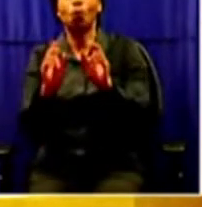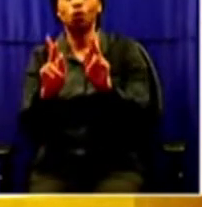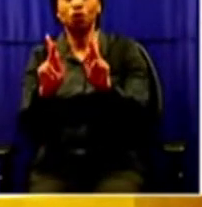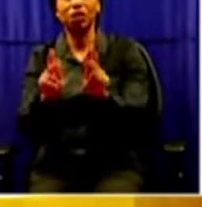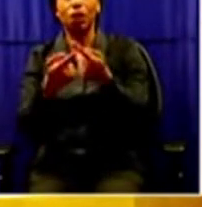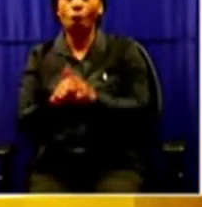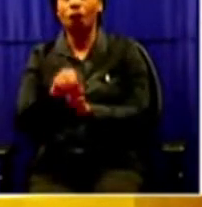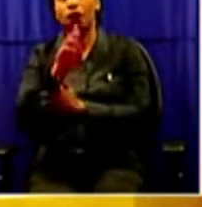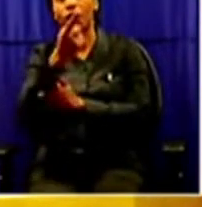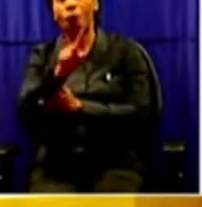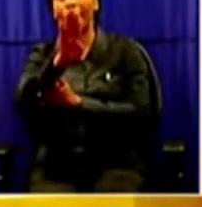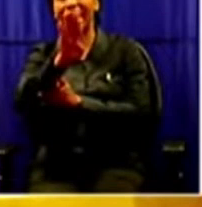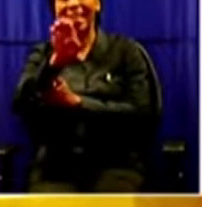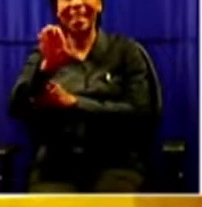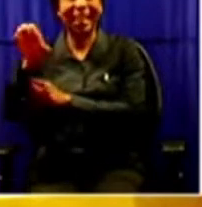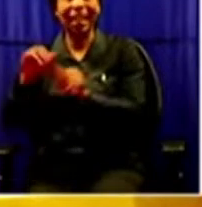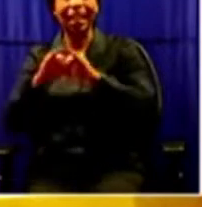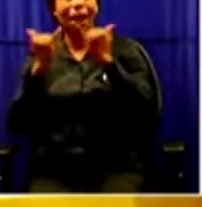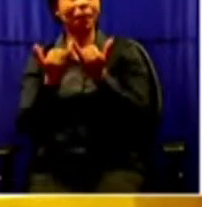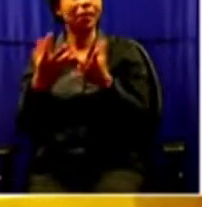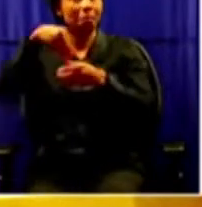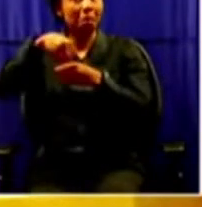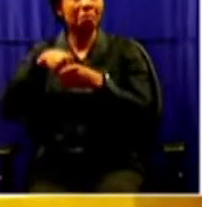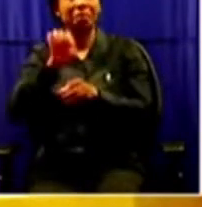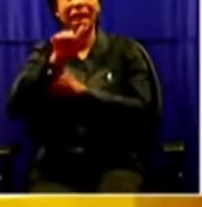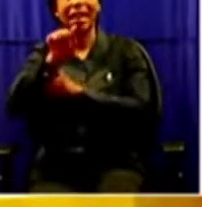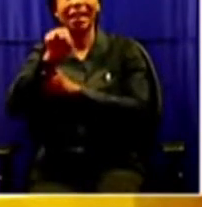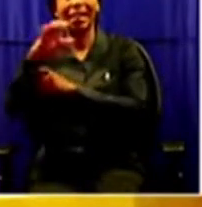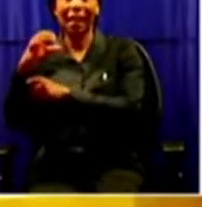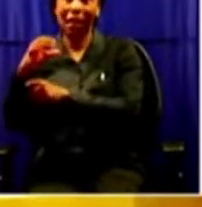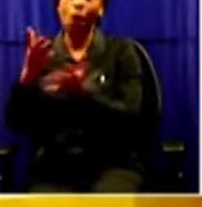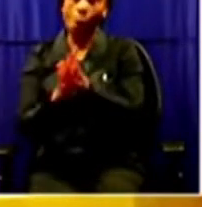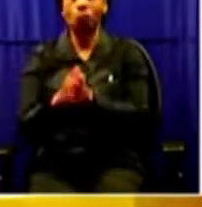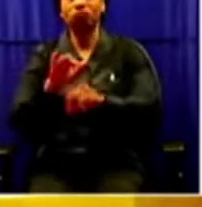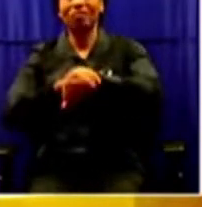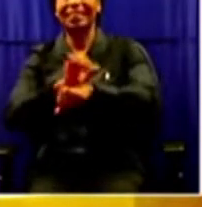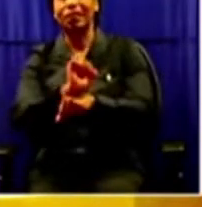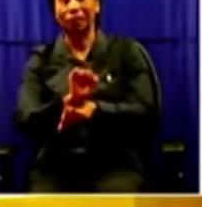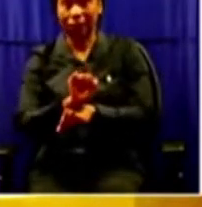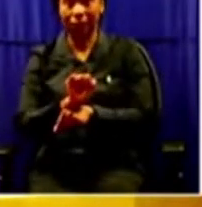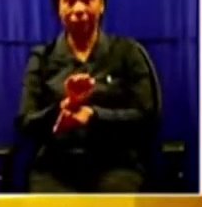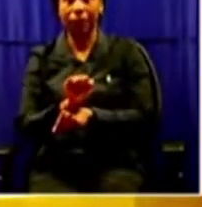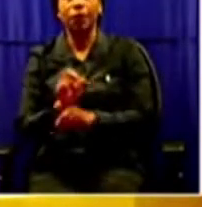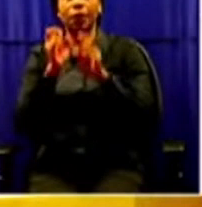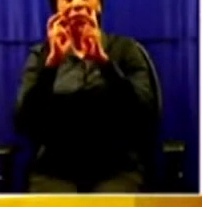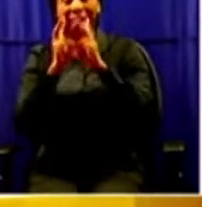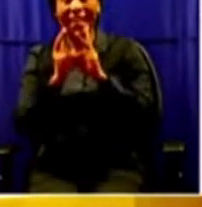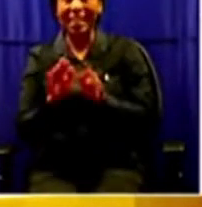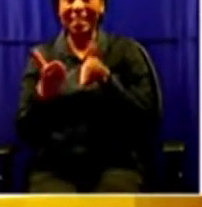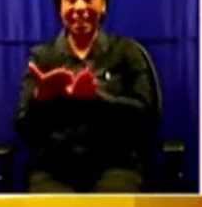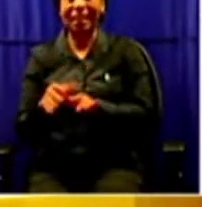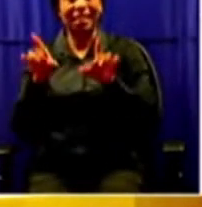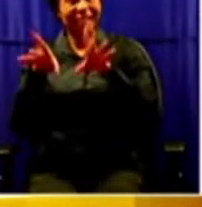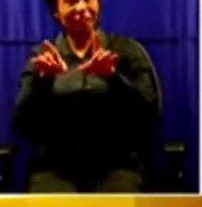BEE companies at an ANC Business Forum meeting. That you would see death and suffering as an avenue to make money for